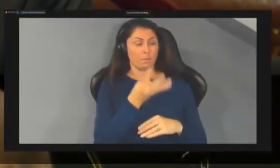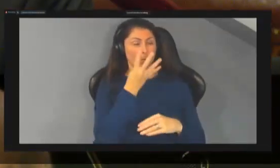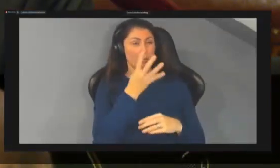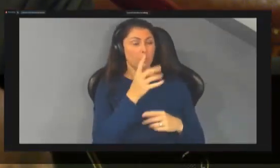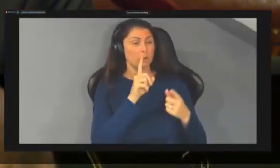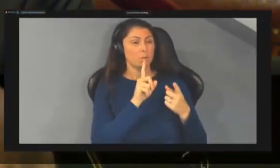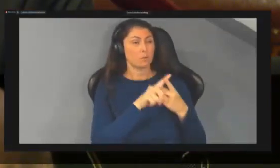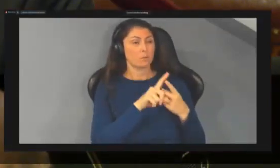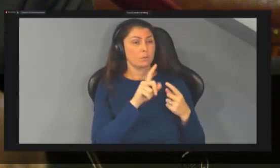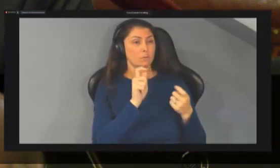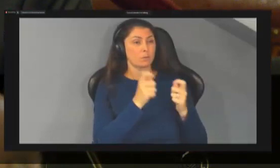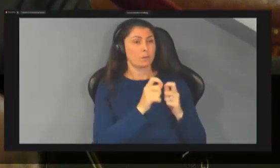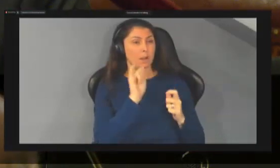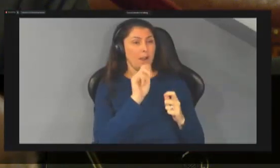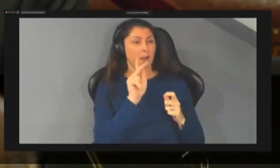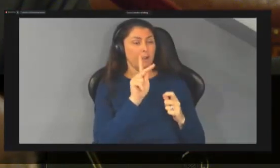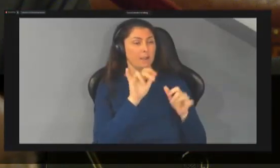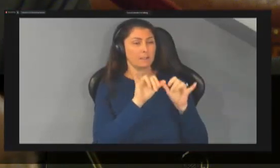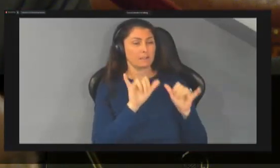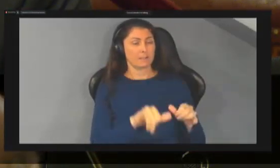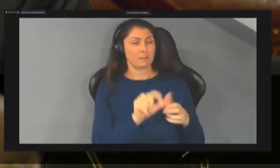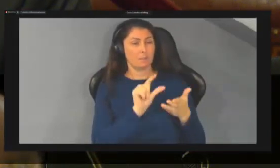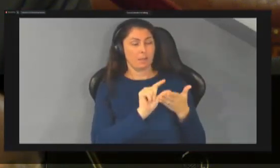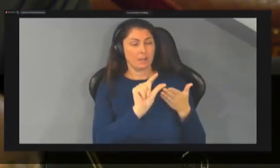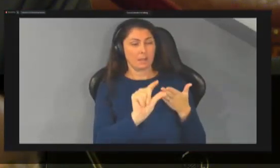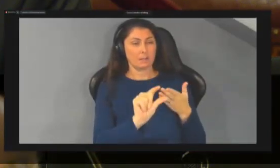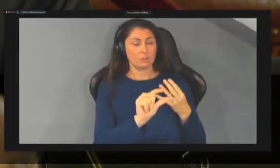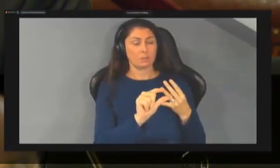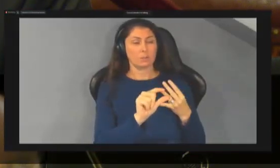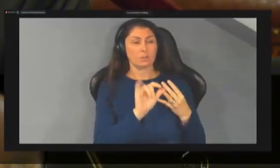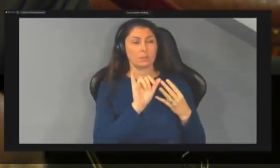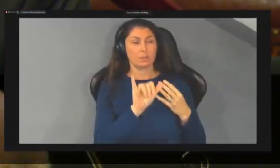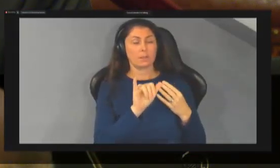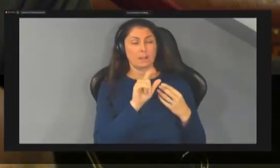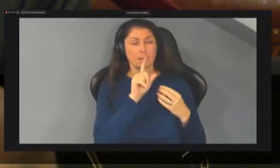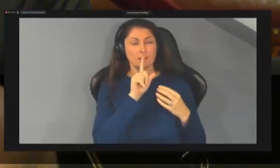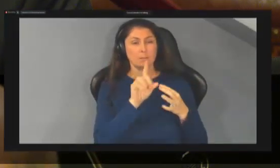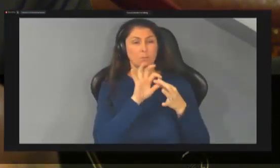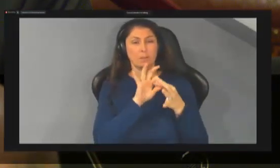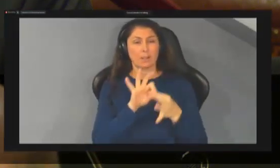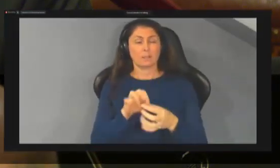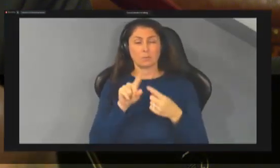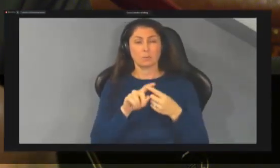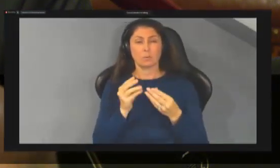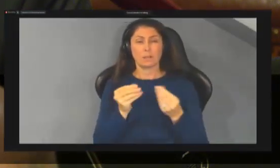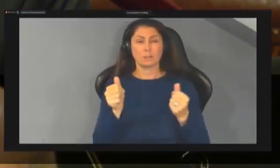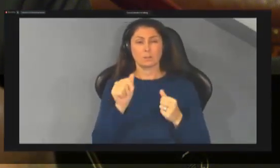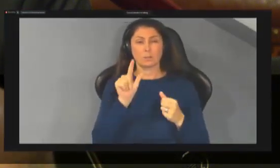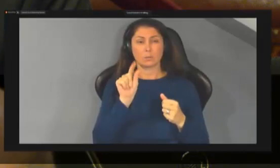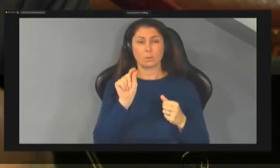IK Systems allocation, which is related to Resolution